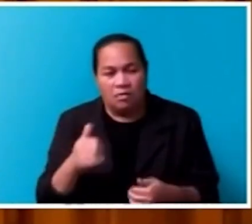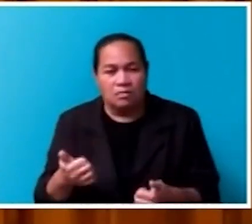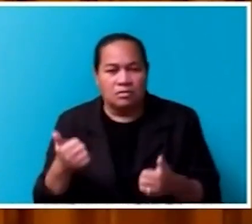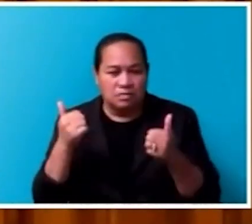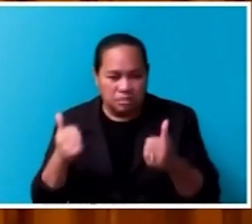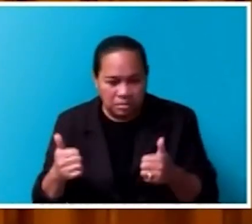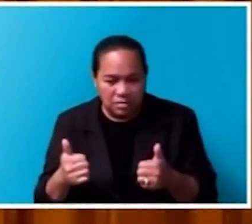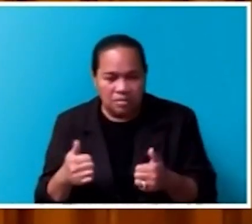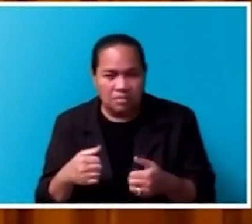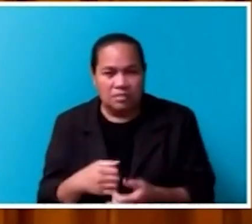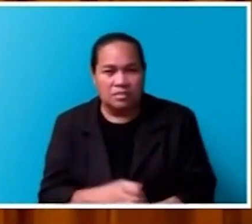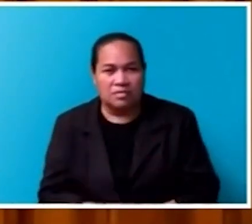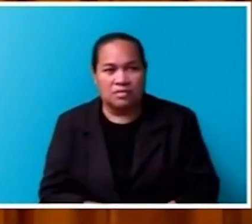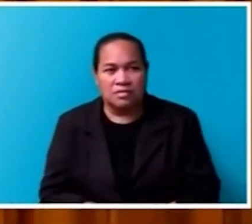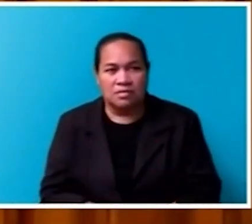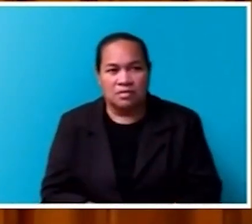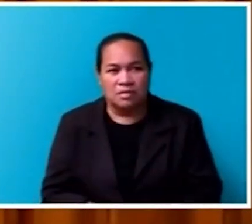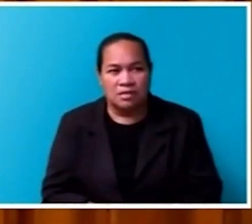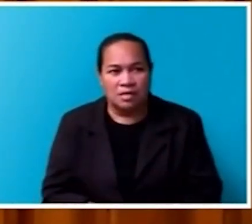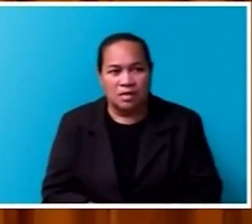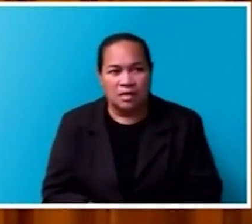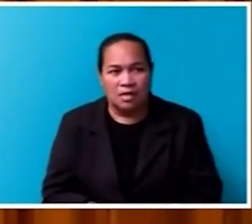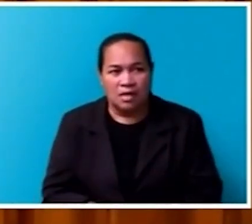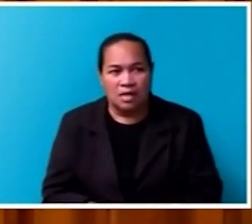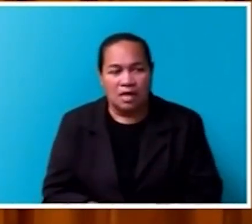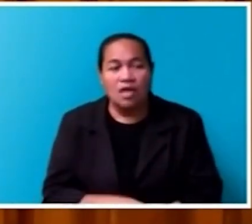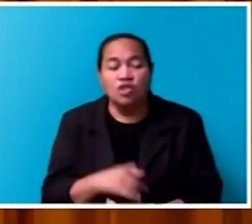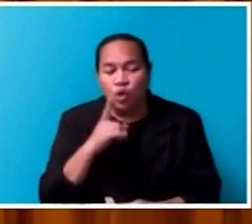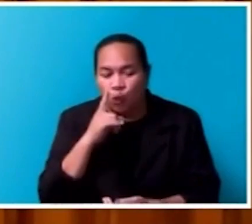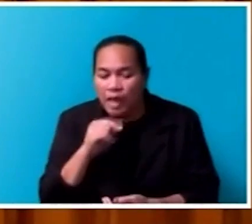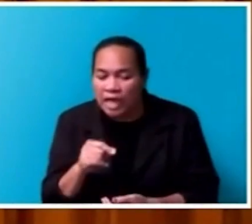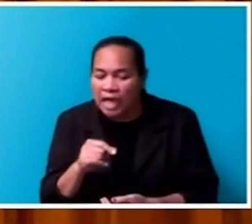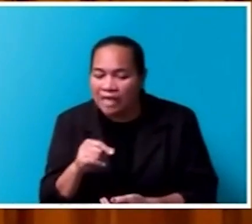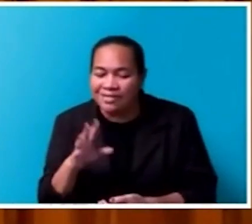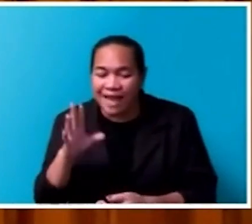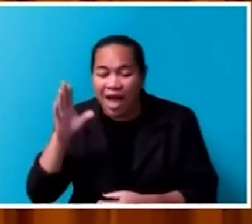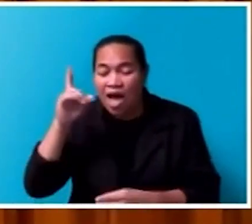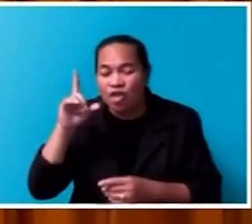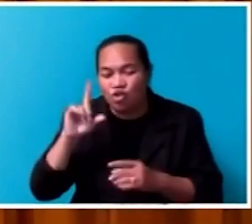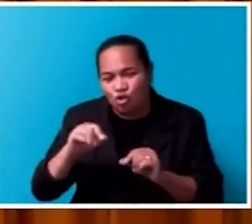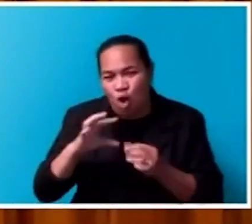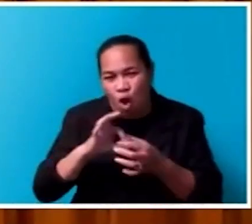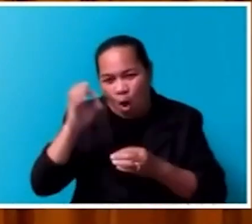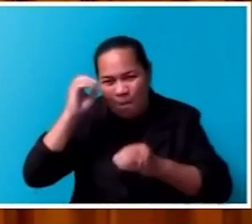obtained on which to base an opinion.